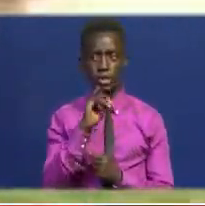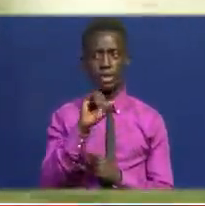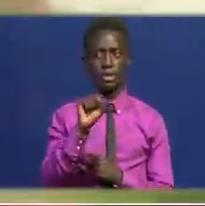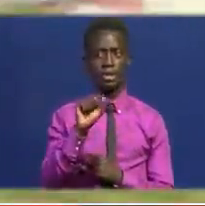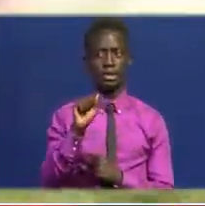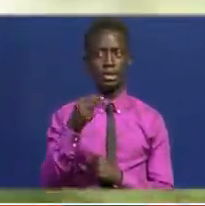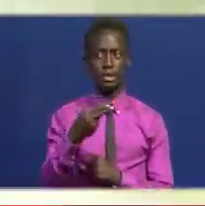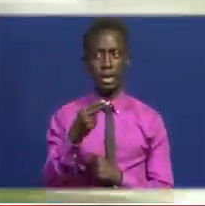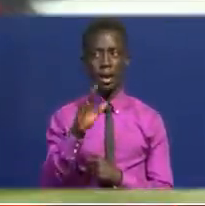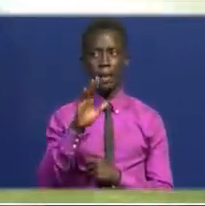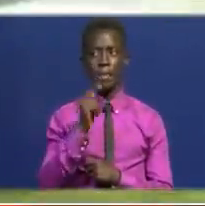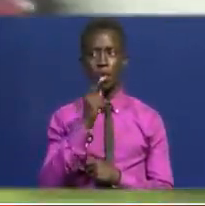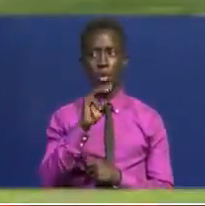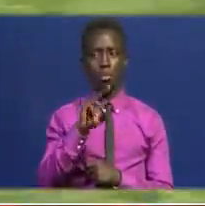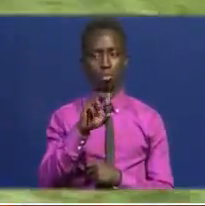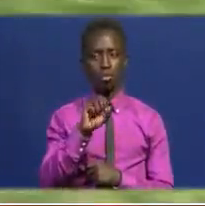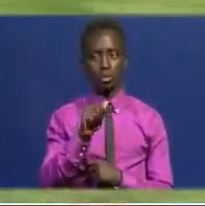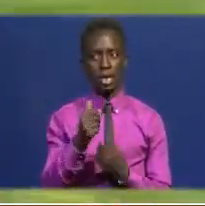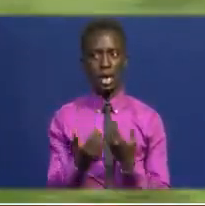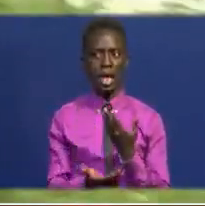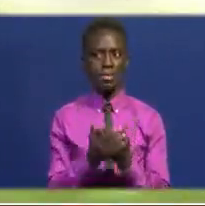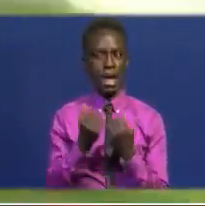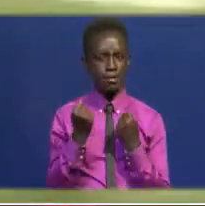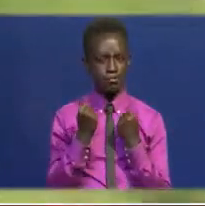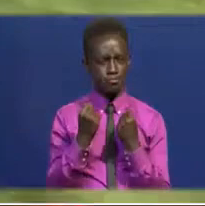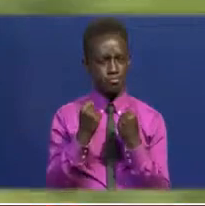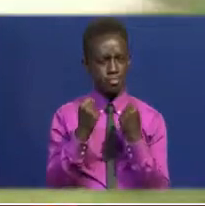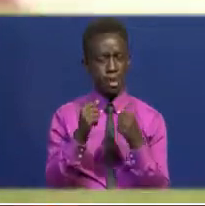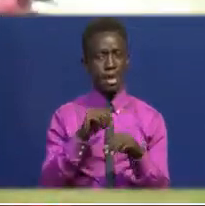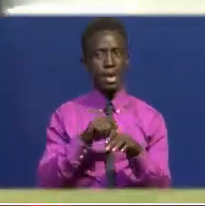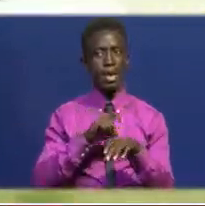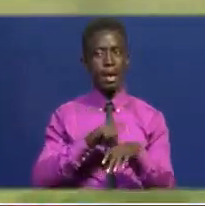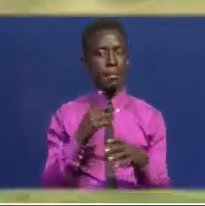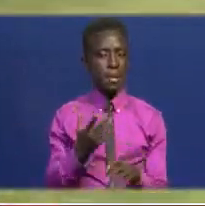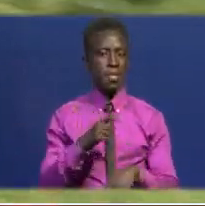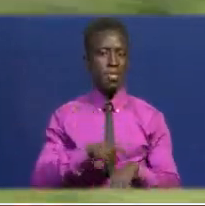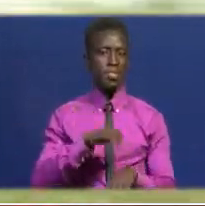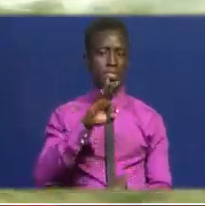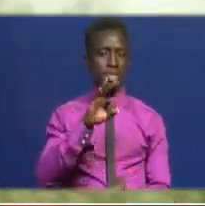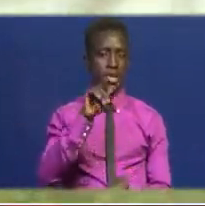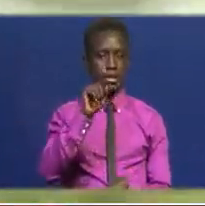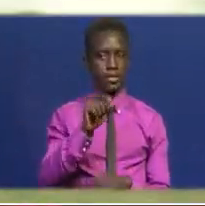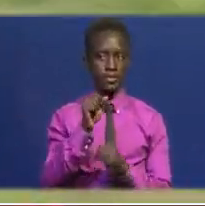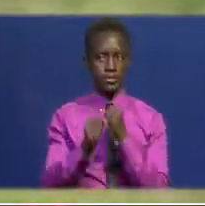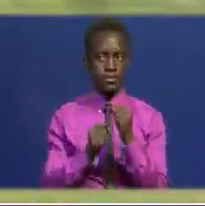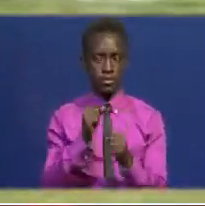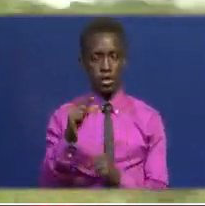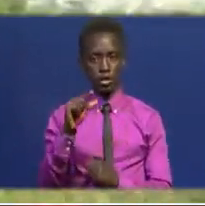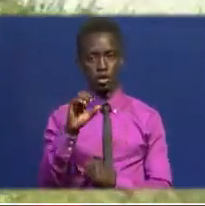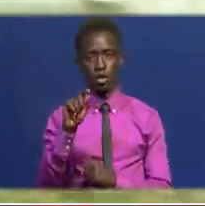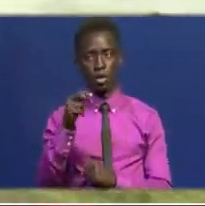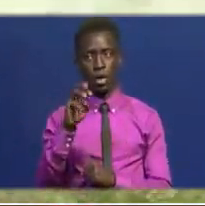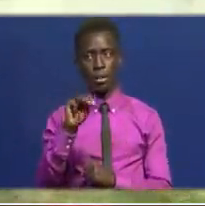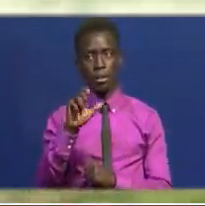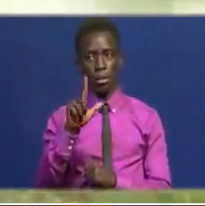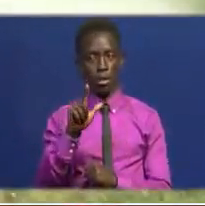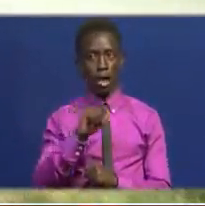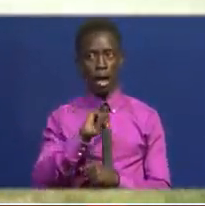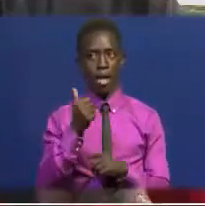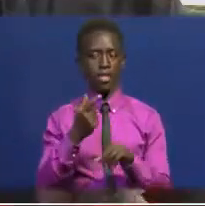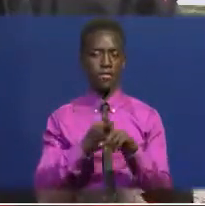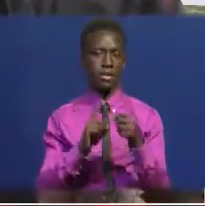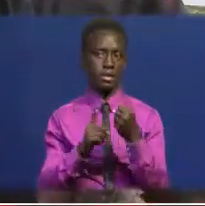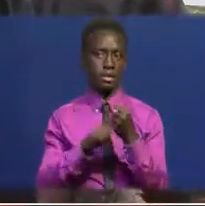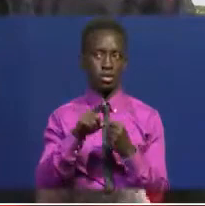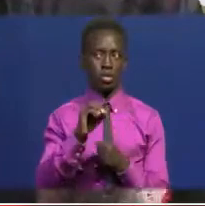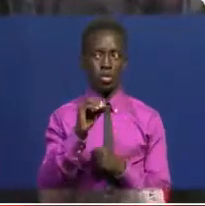by Nubuga Musa, will do the Lodia run at 3:55 p.m., Siodhamo at 5:13 p.m., and Kedong at 6:06